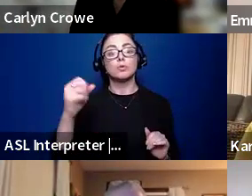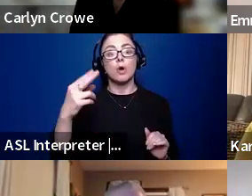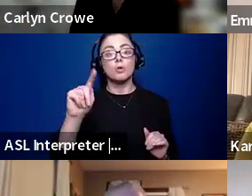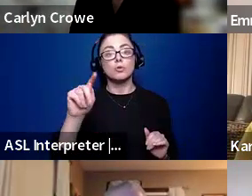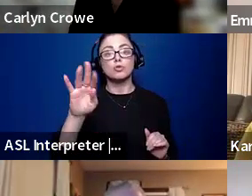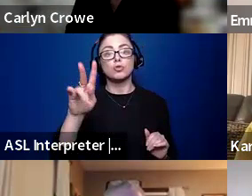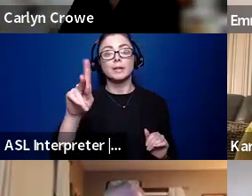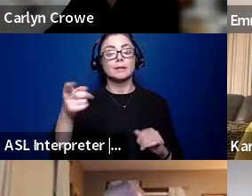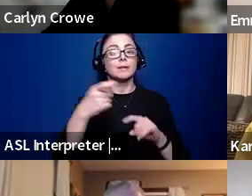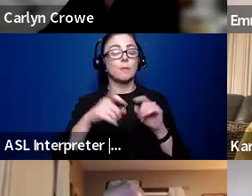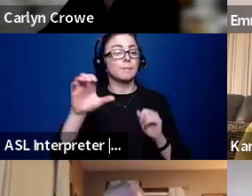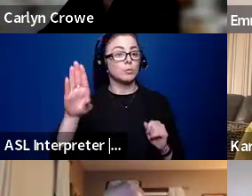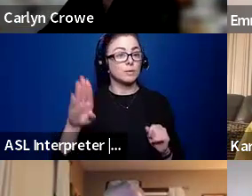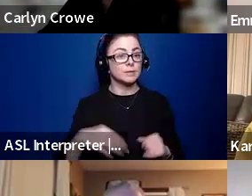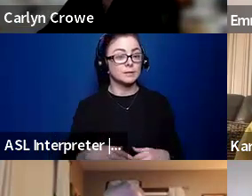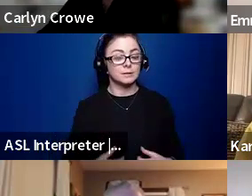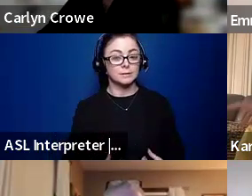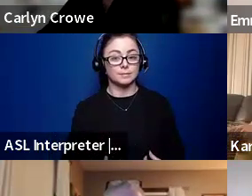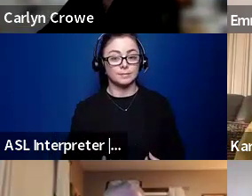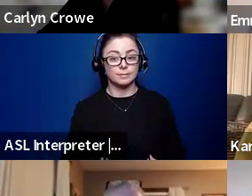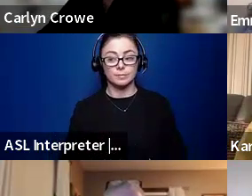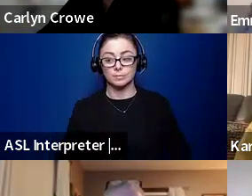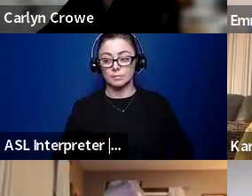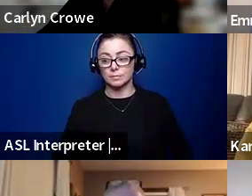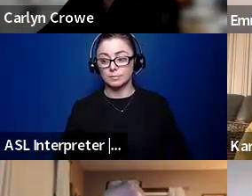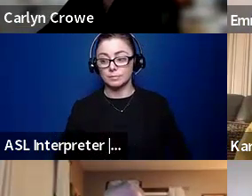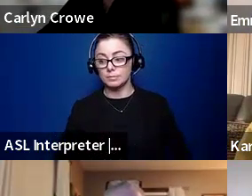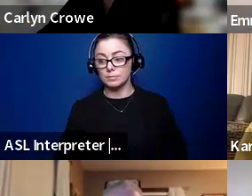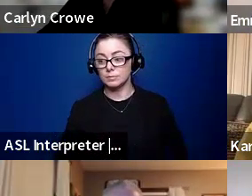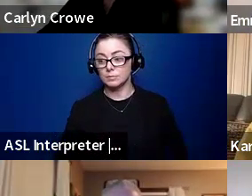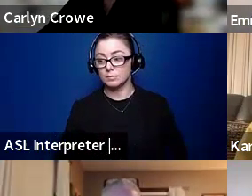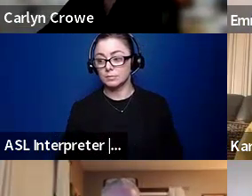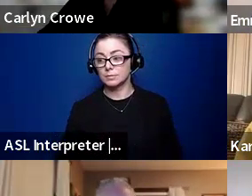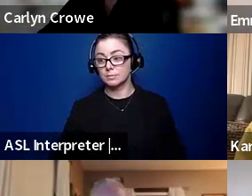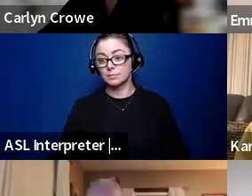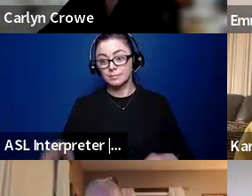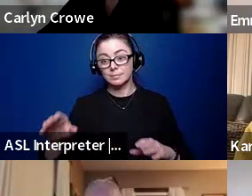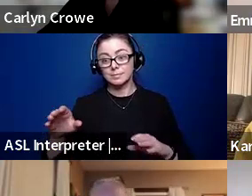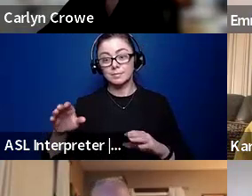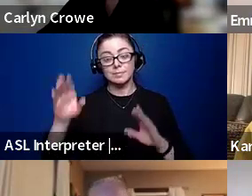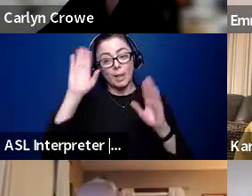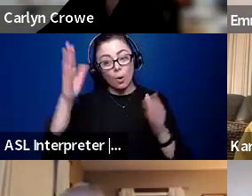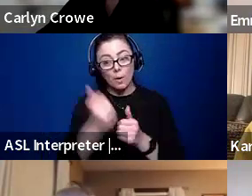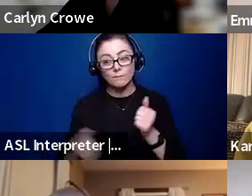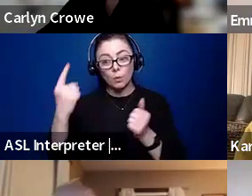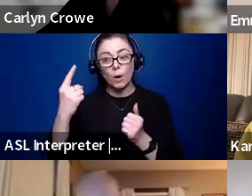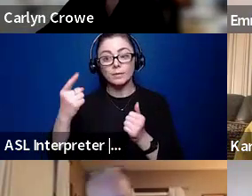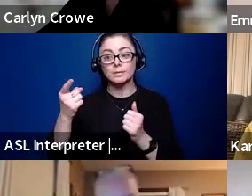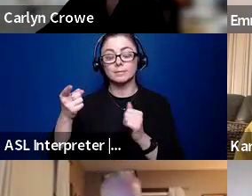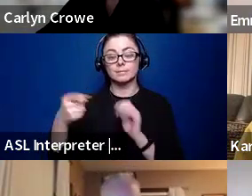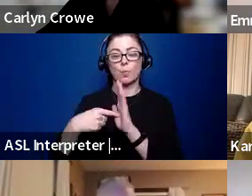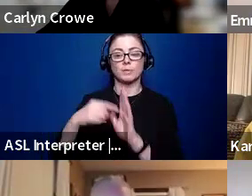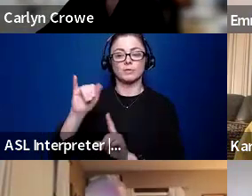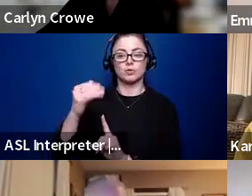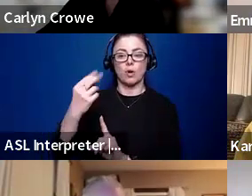Bluffs. Hello, everyone. Thank you to the DD Council